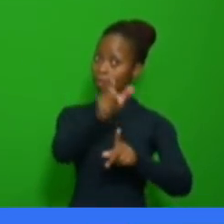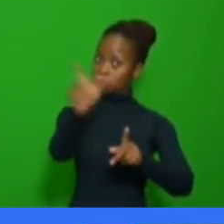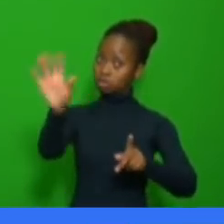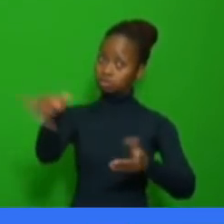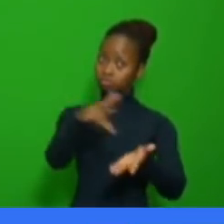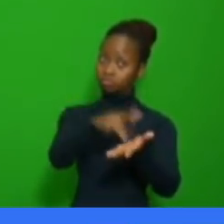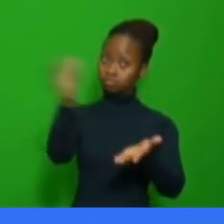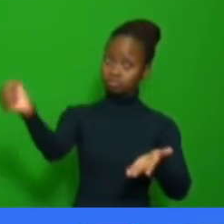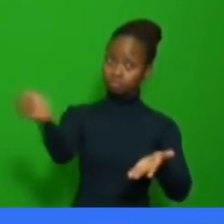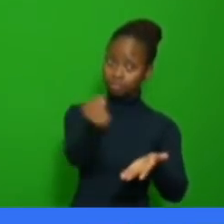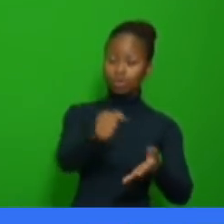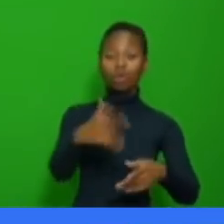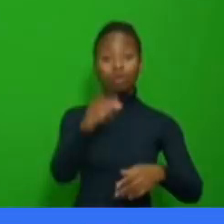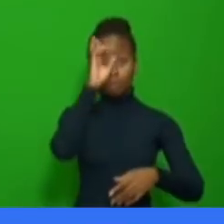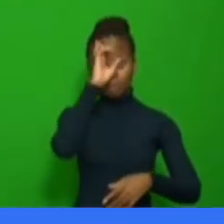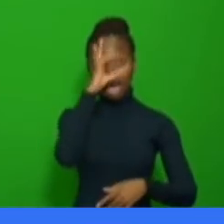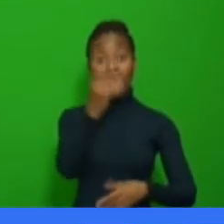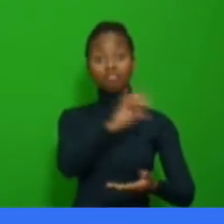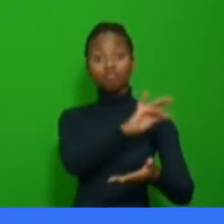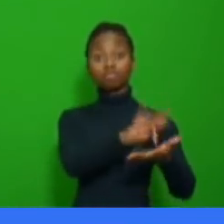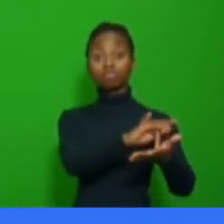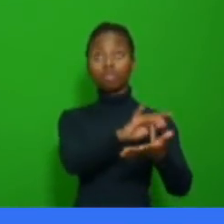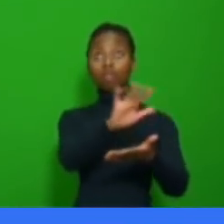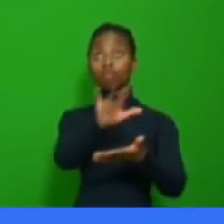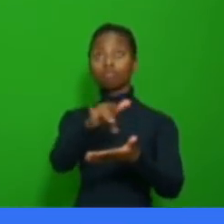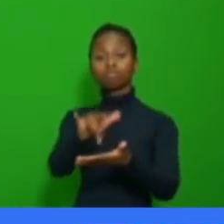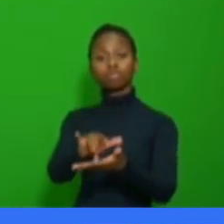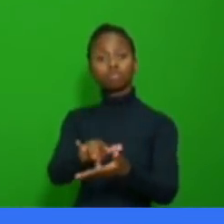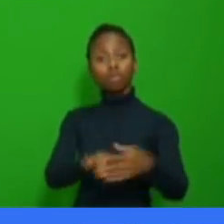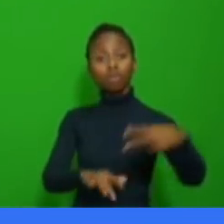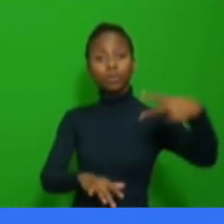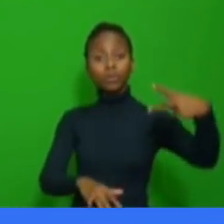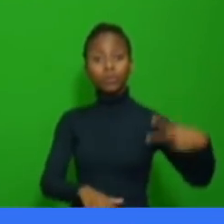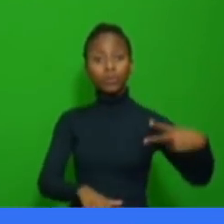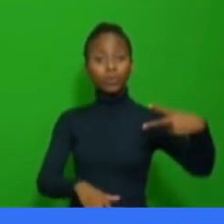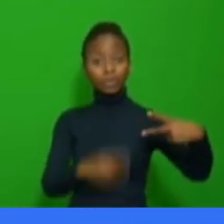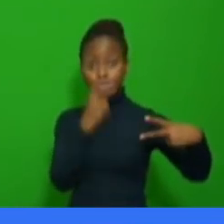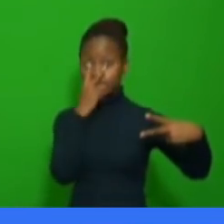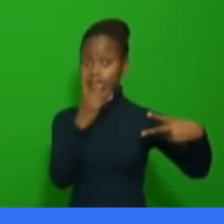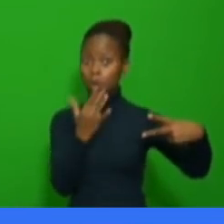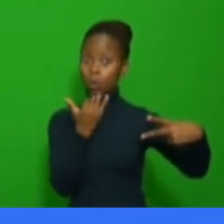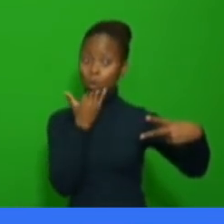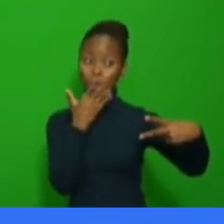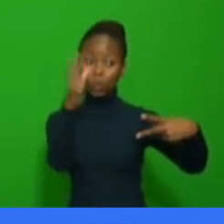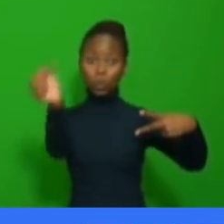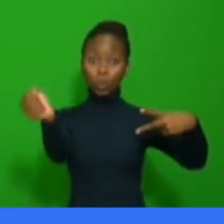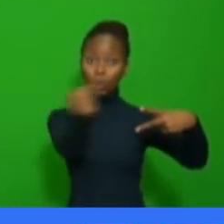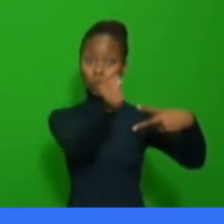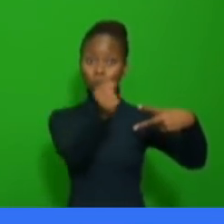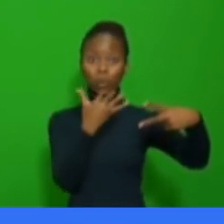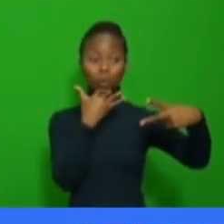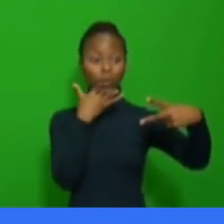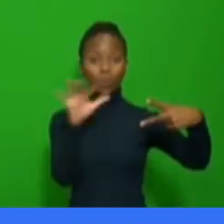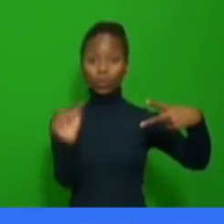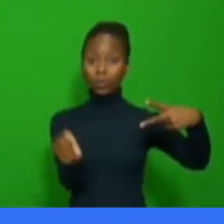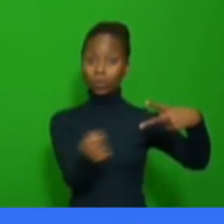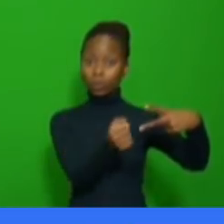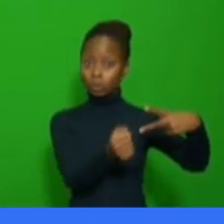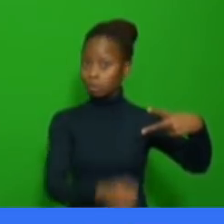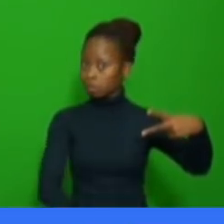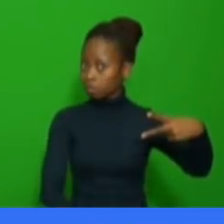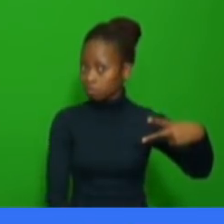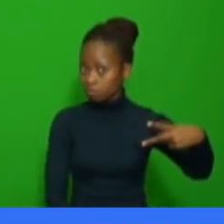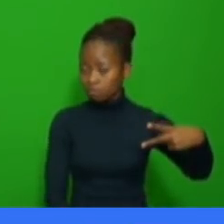because he has to fill the other vacancy, who he is filling that vacancy with.